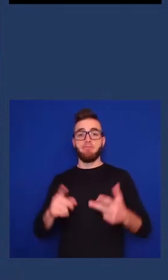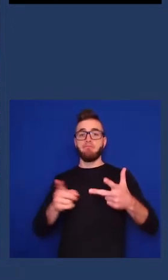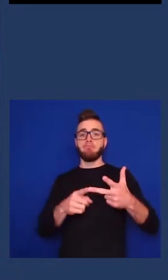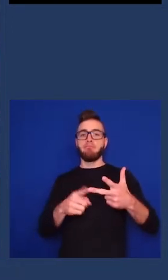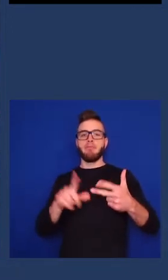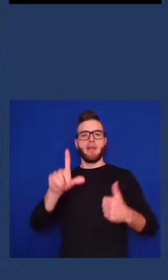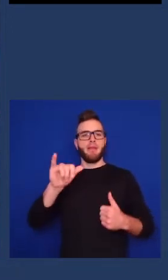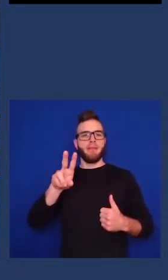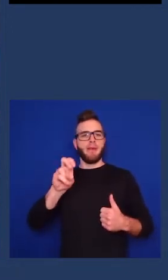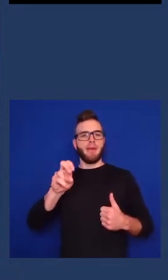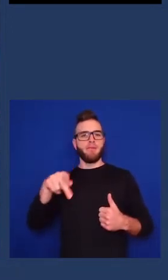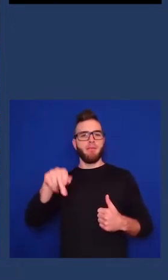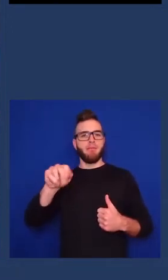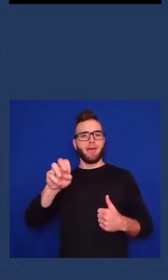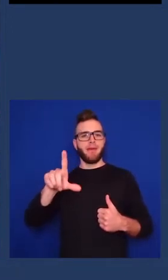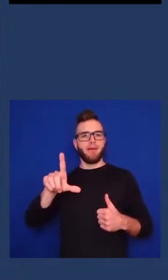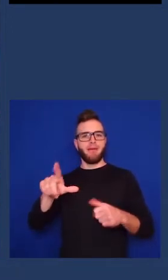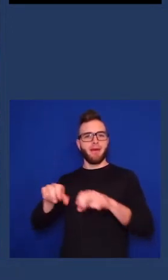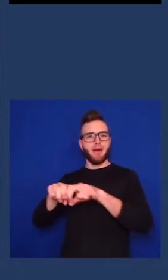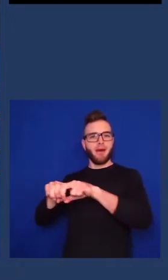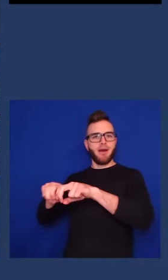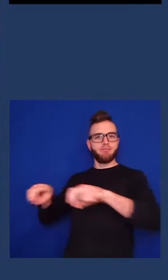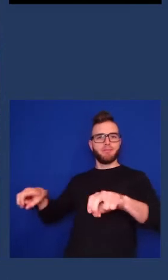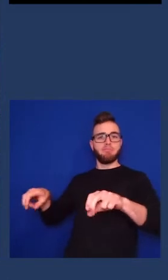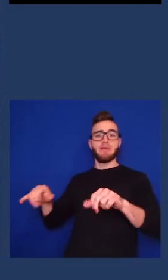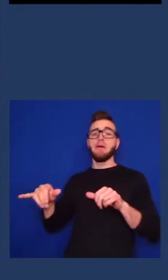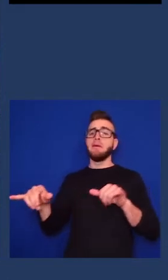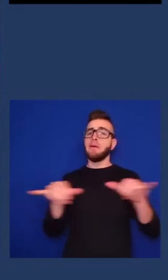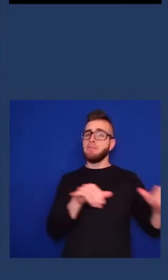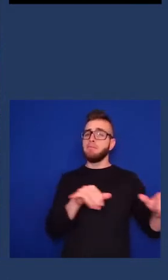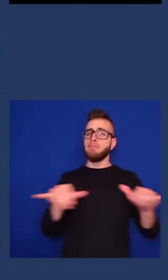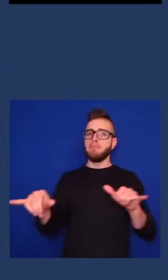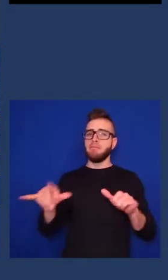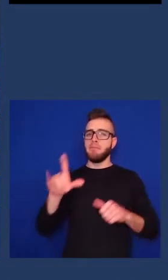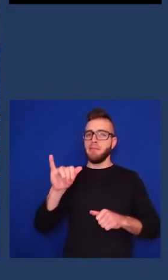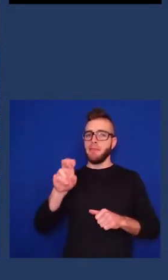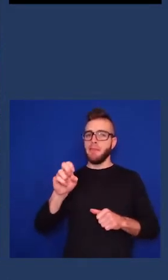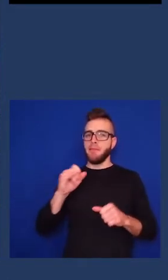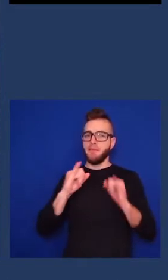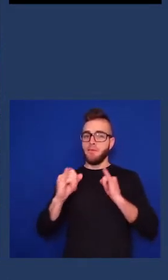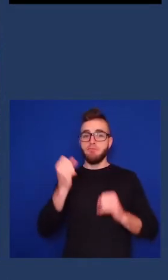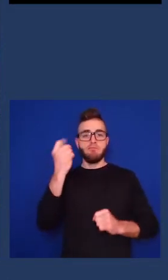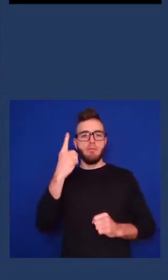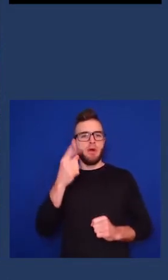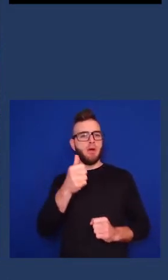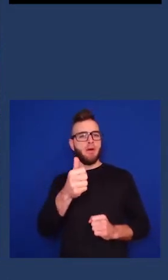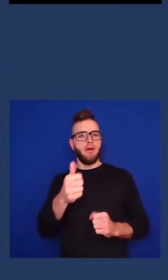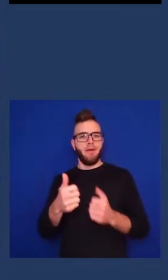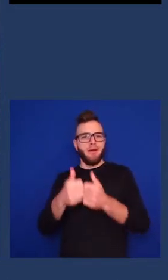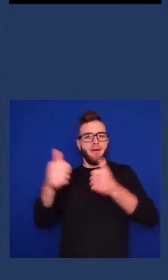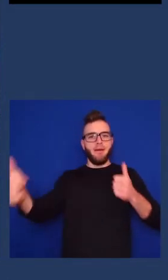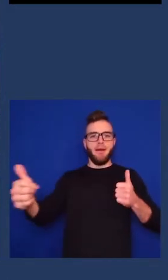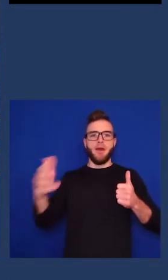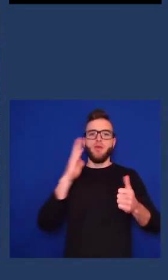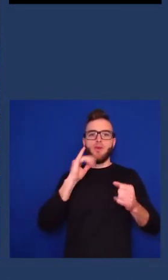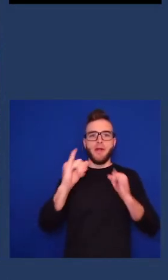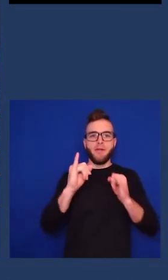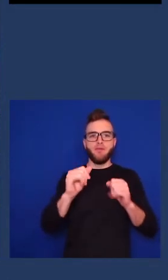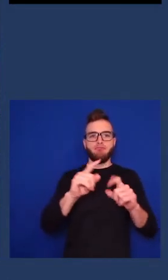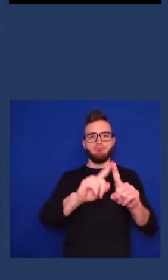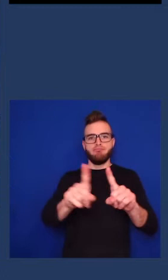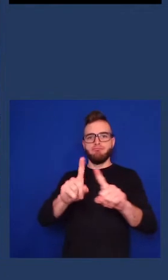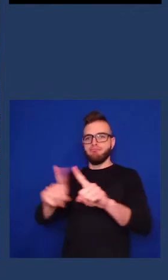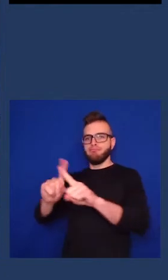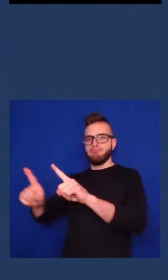live video interview, except you'll be interviewing with multiple different people. This could be in the same